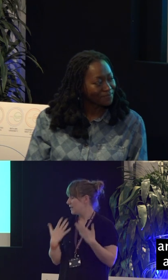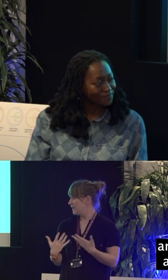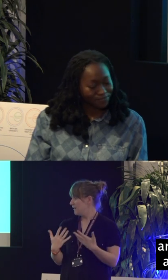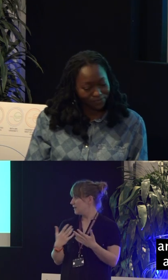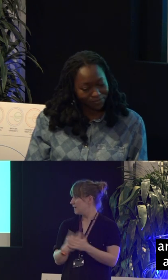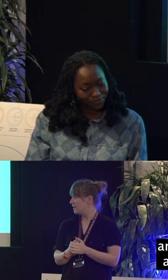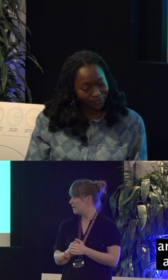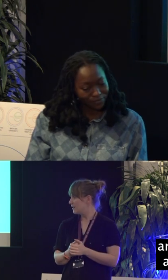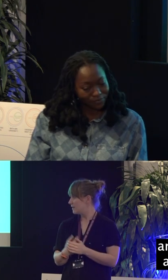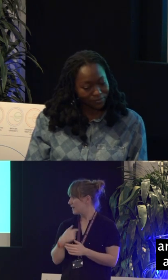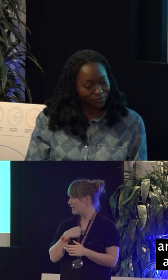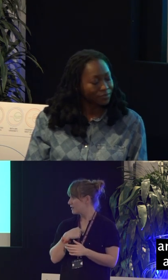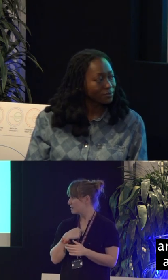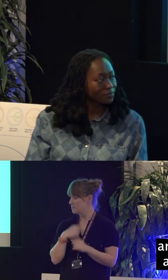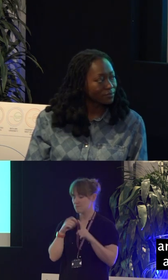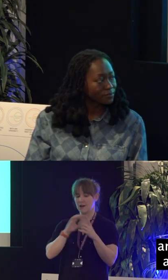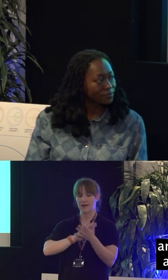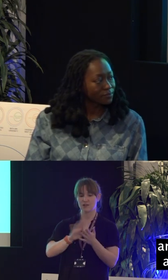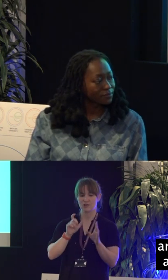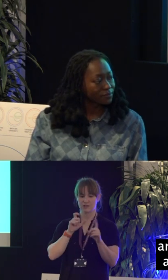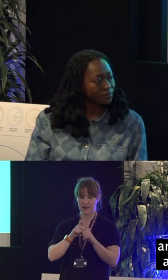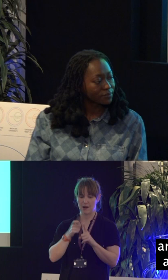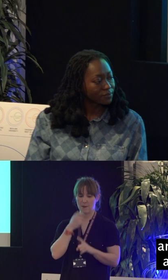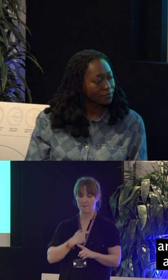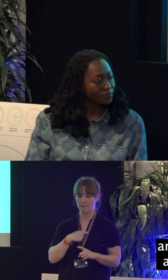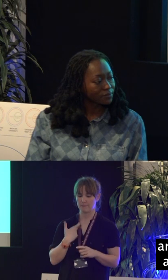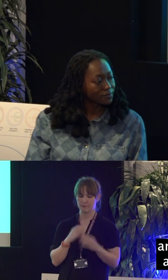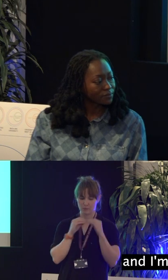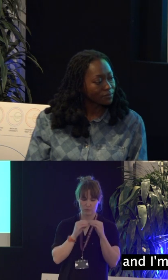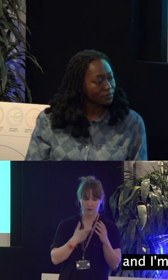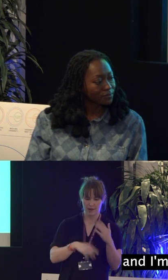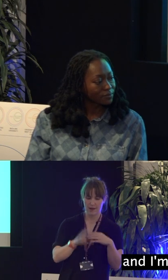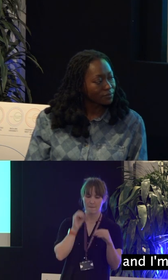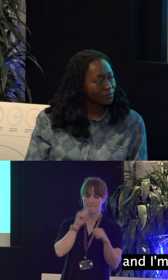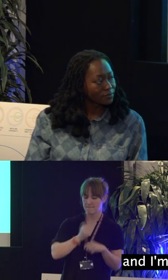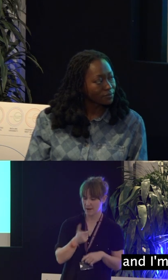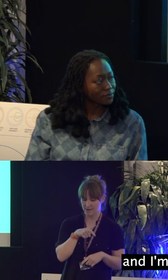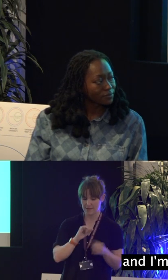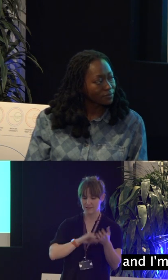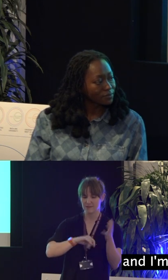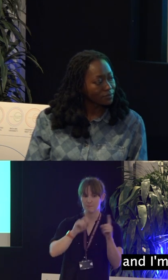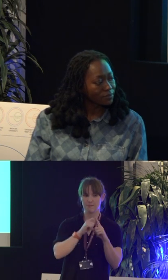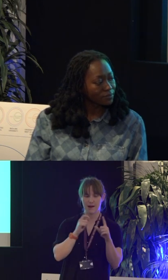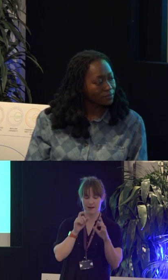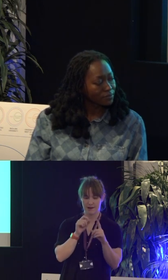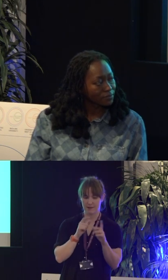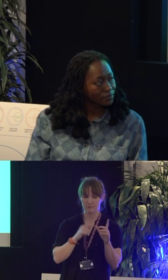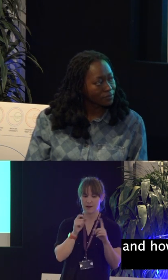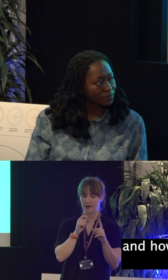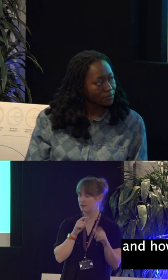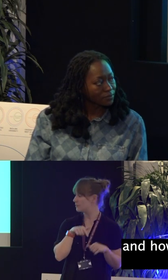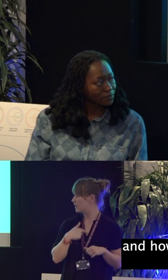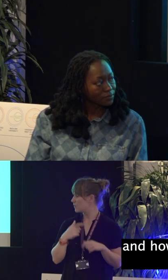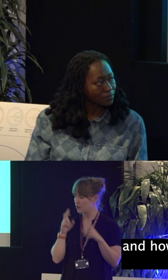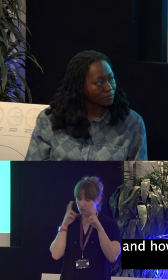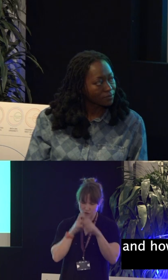I am a PhD student at Bath Spa University, and I'm looking at remote liveness